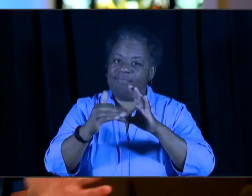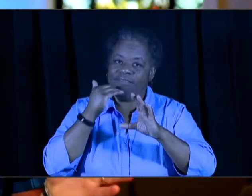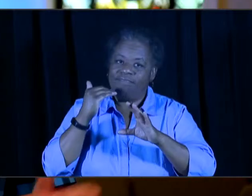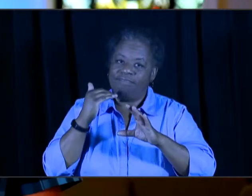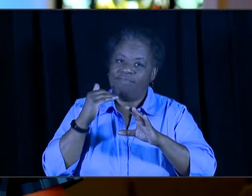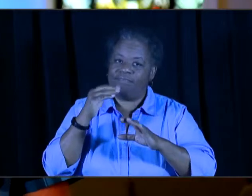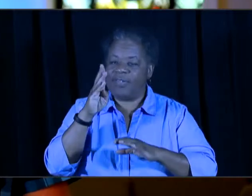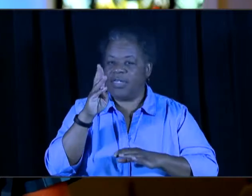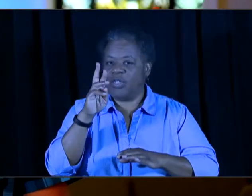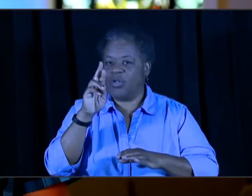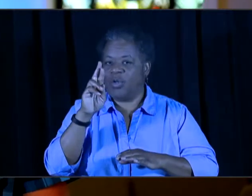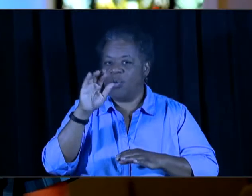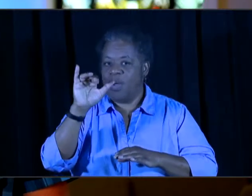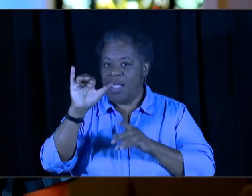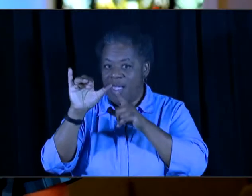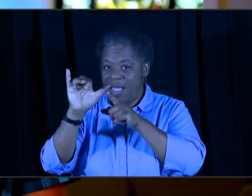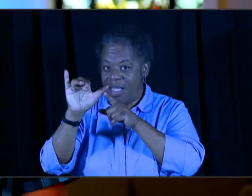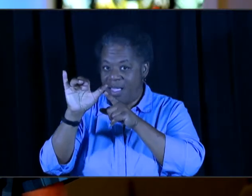email,